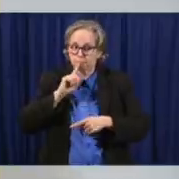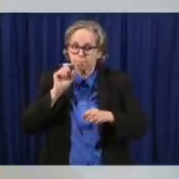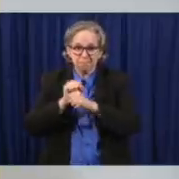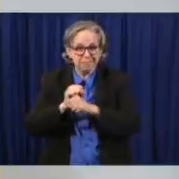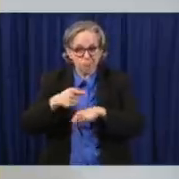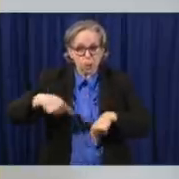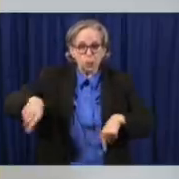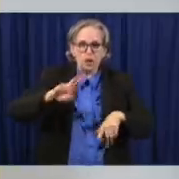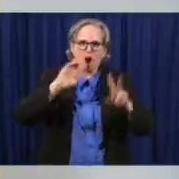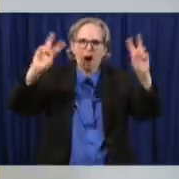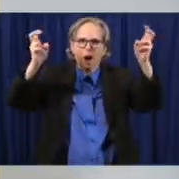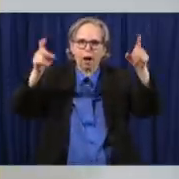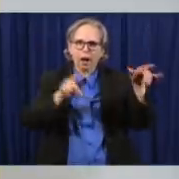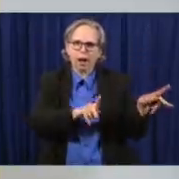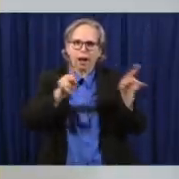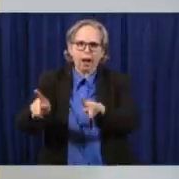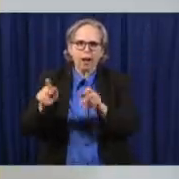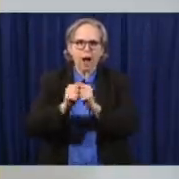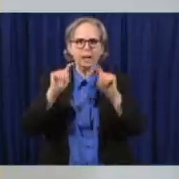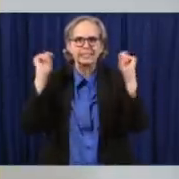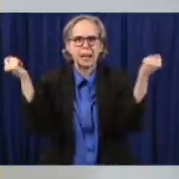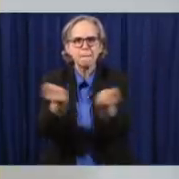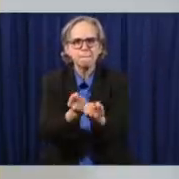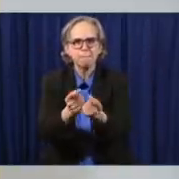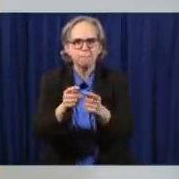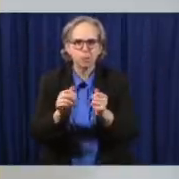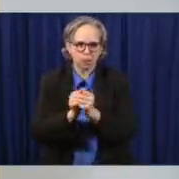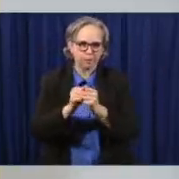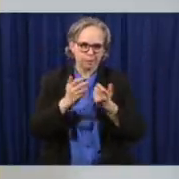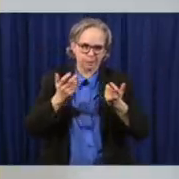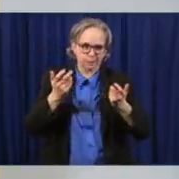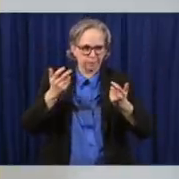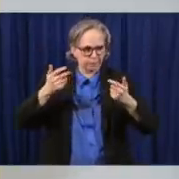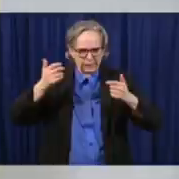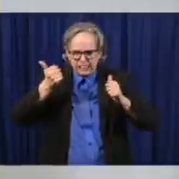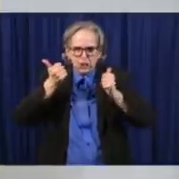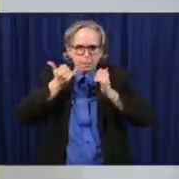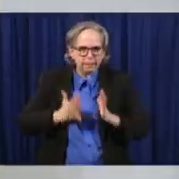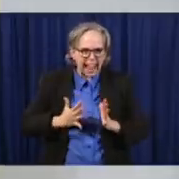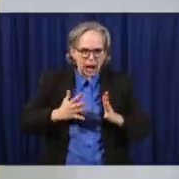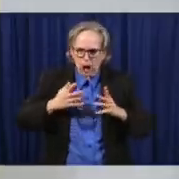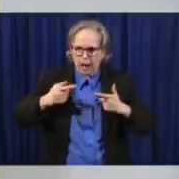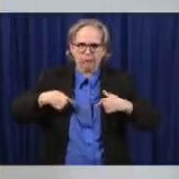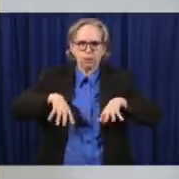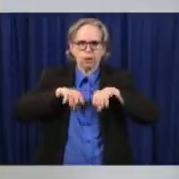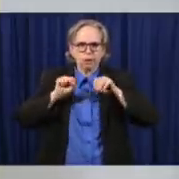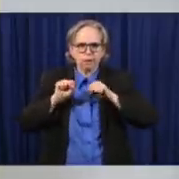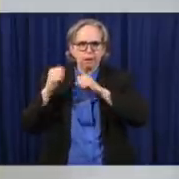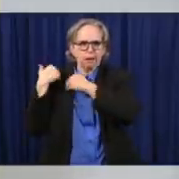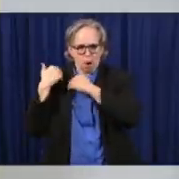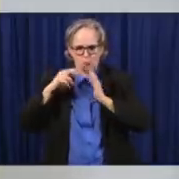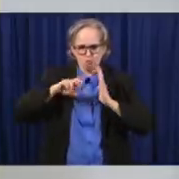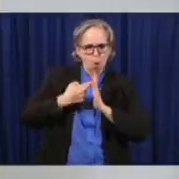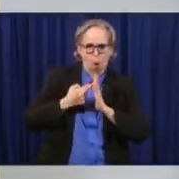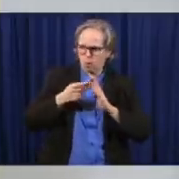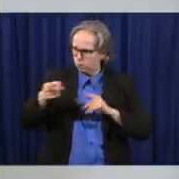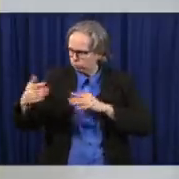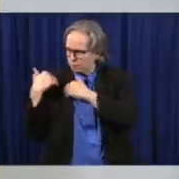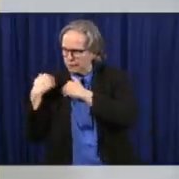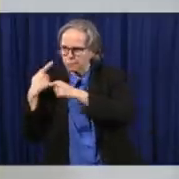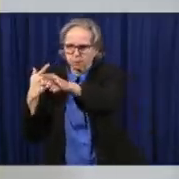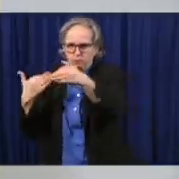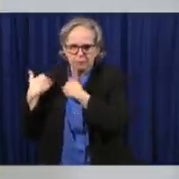has to do their role for the team to win. And I think what win means is getting this behind us and moving